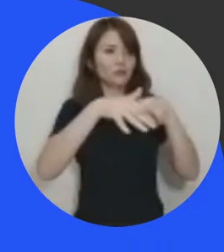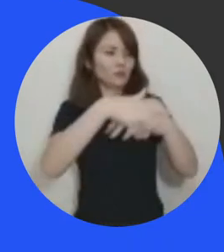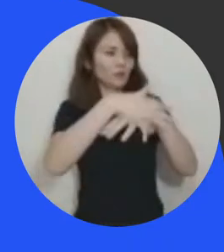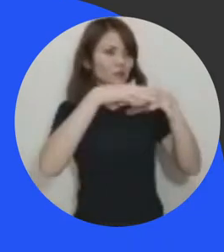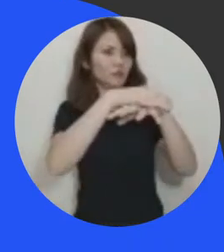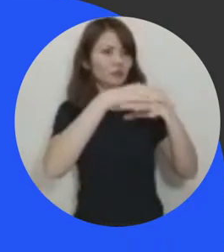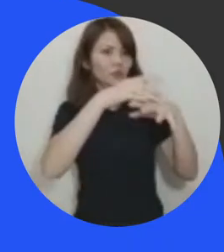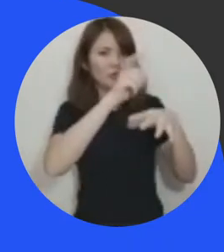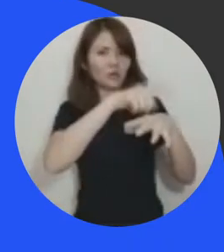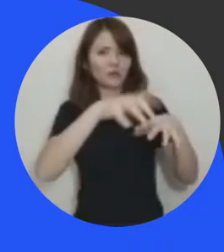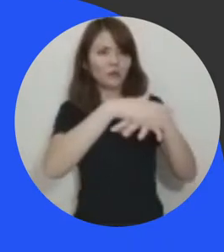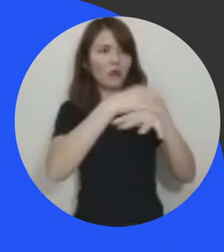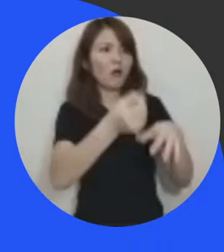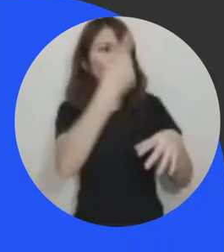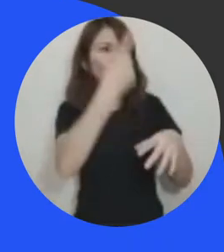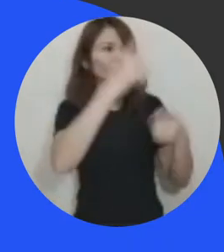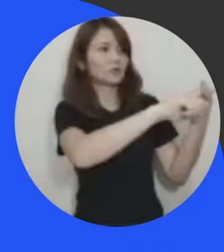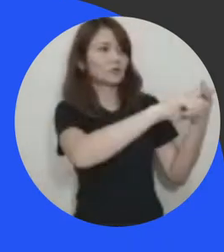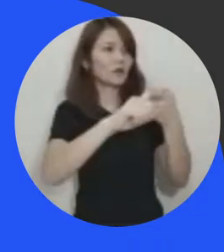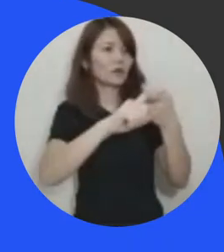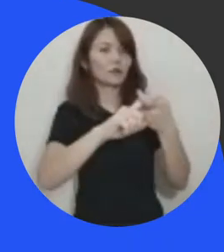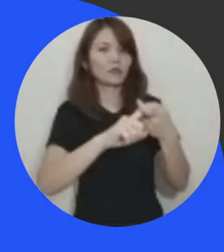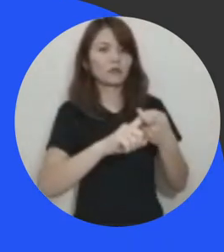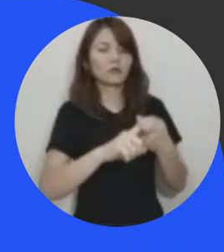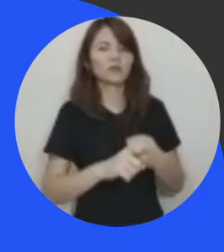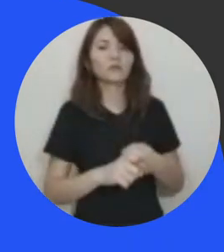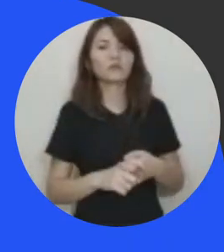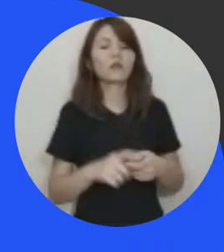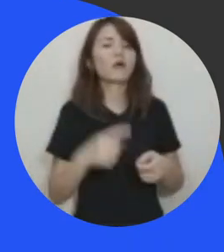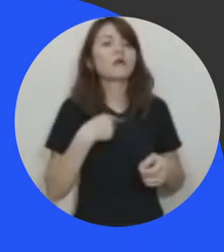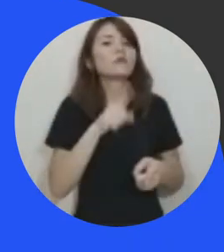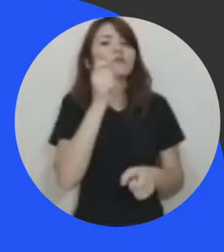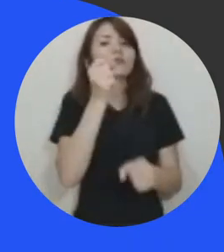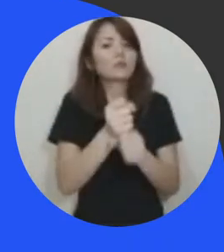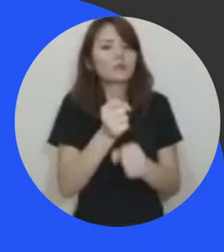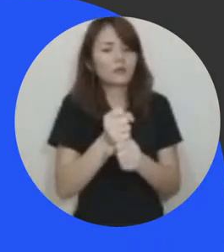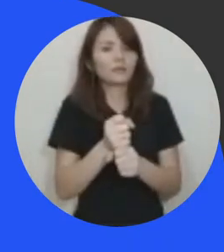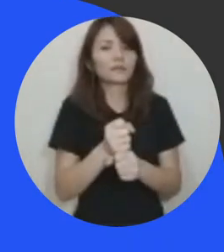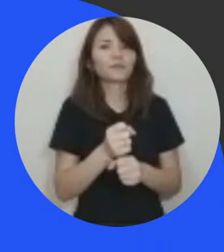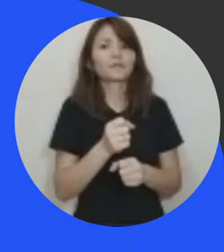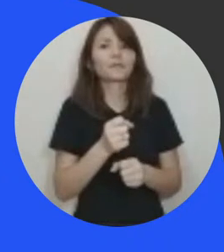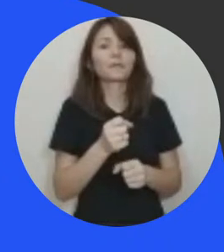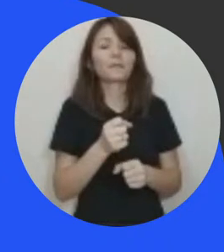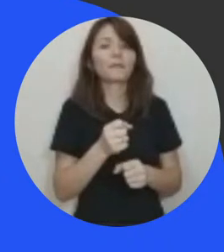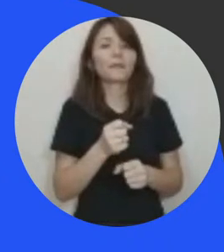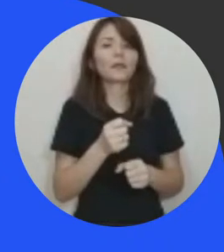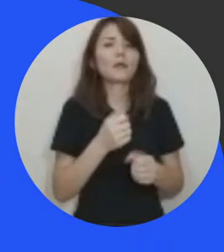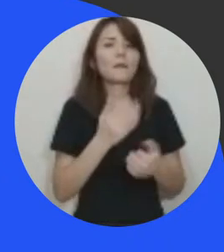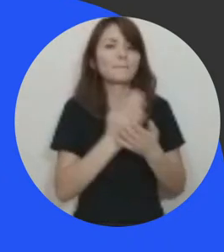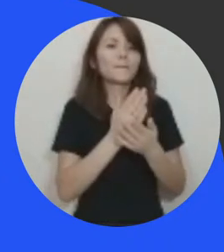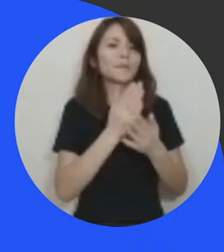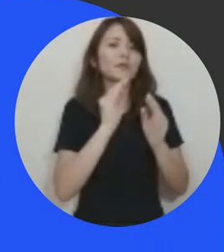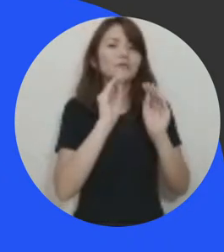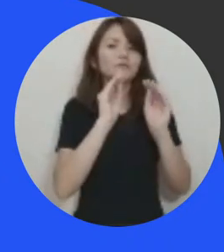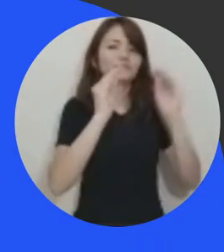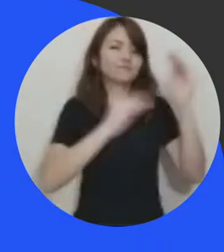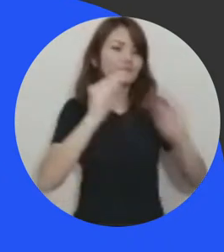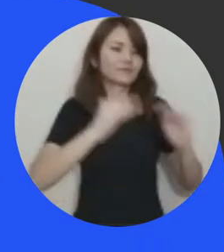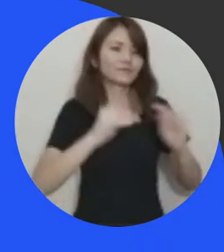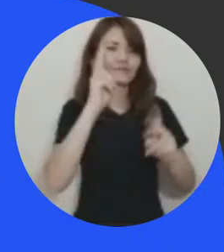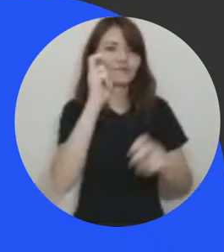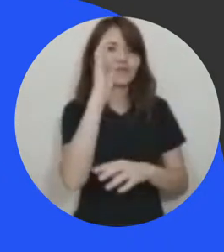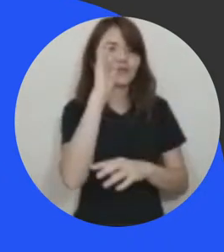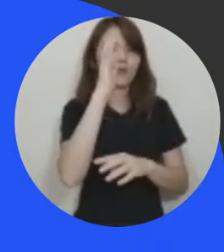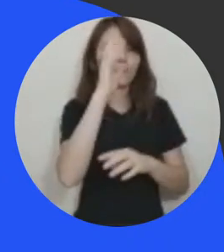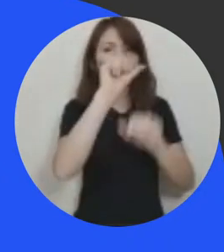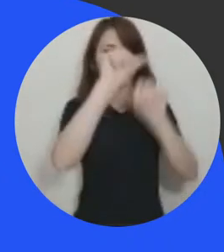we do is we build family trees of viruses. So we take viruses from individuals who